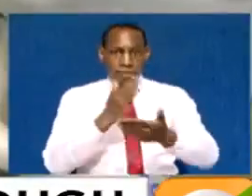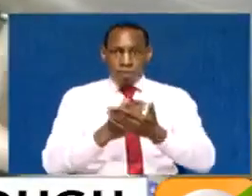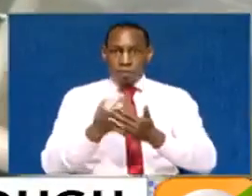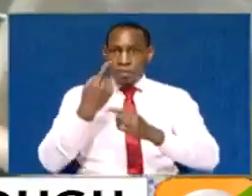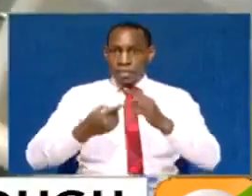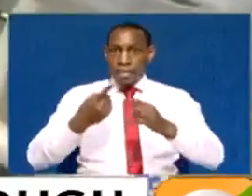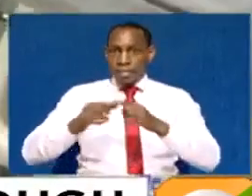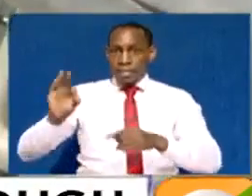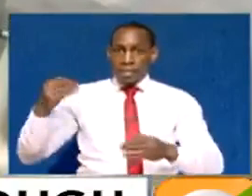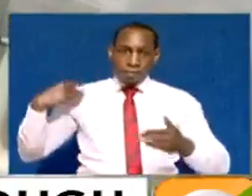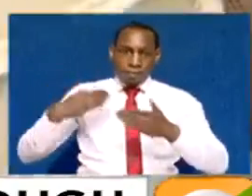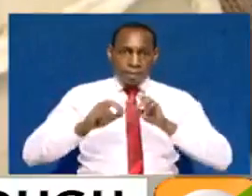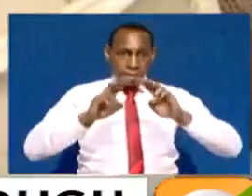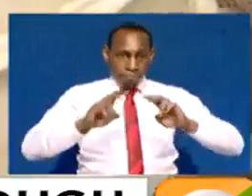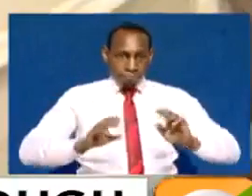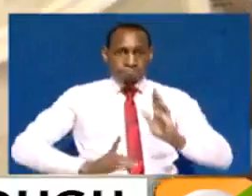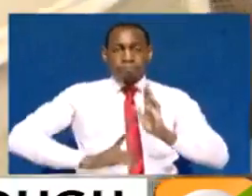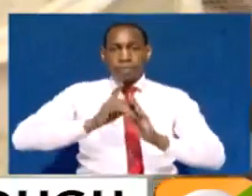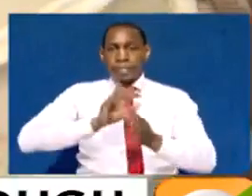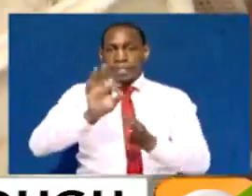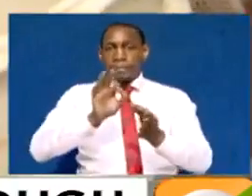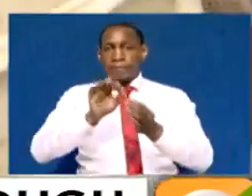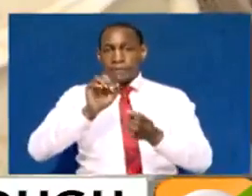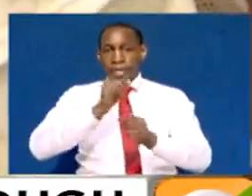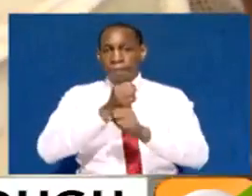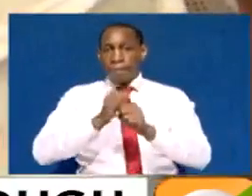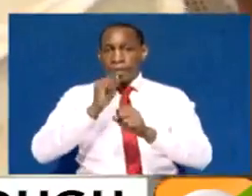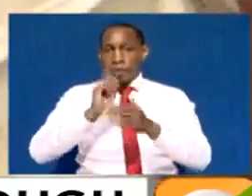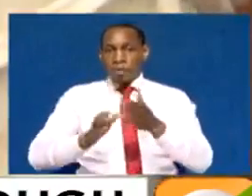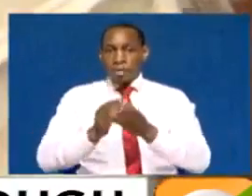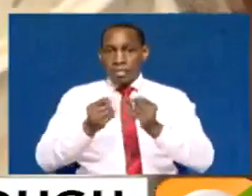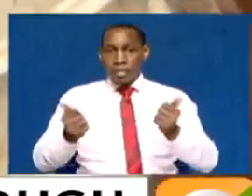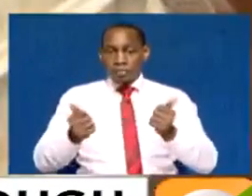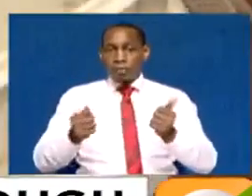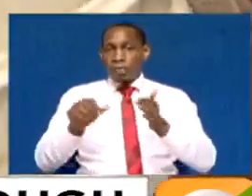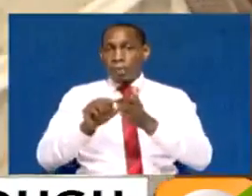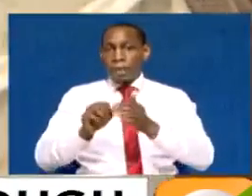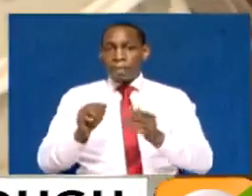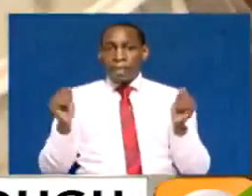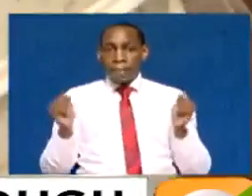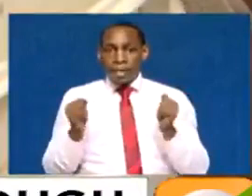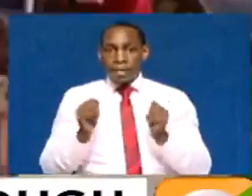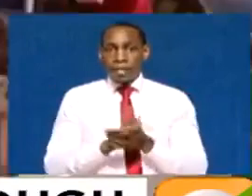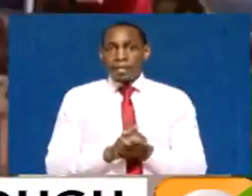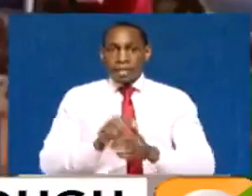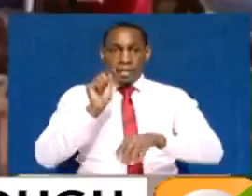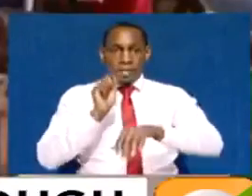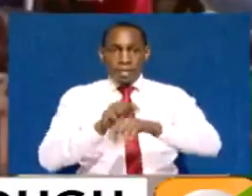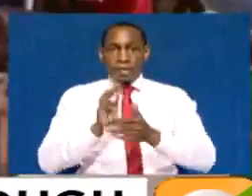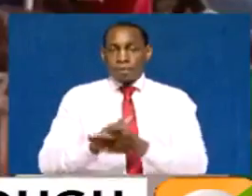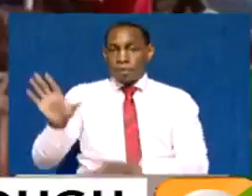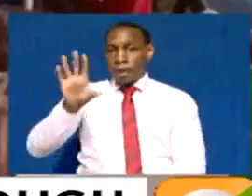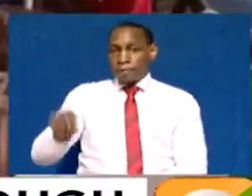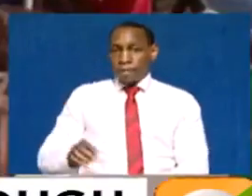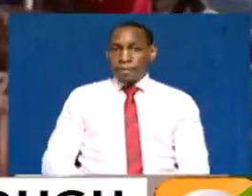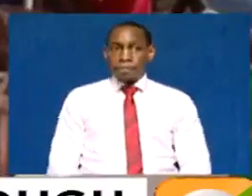taken 30 years of research and development, was specifically designed to deal with Plasmodium falciparum, the malaria-causing parasite in